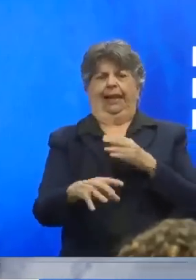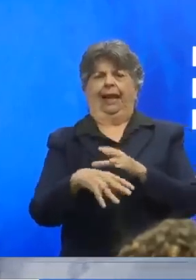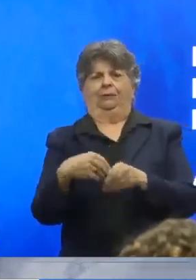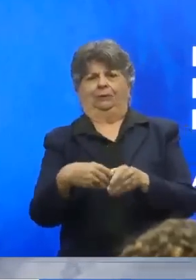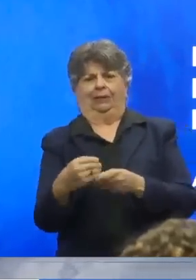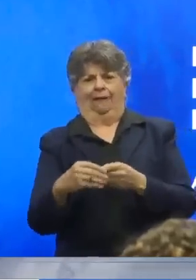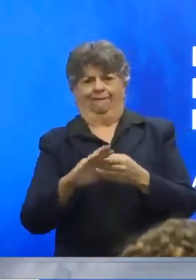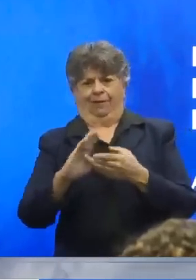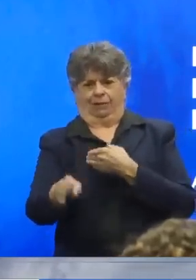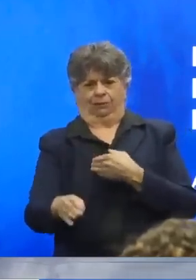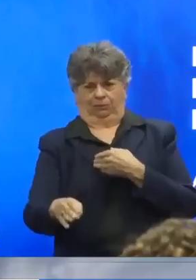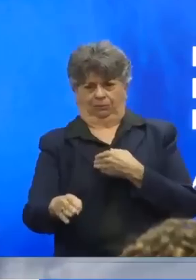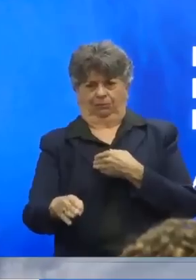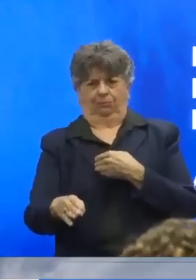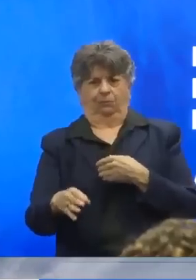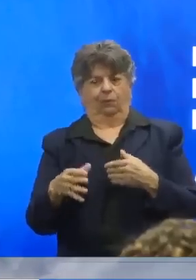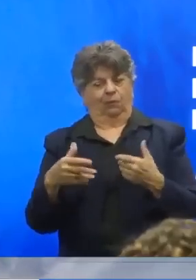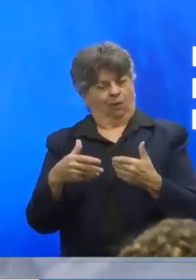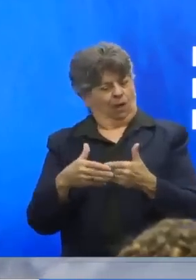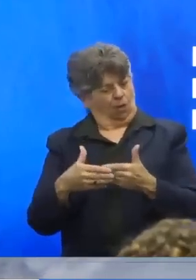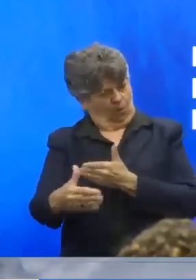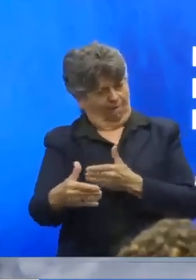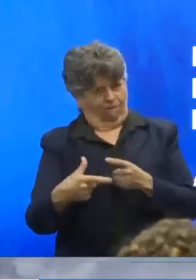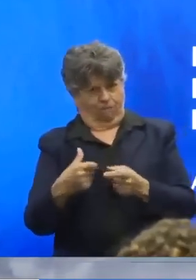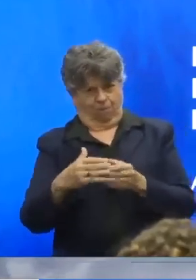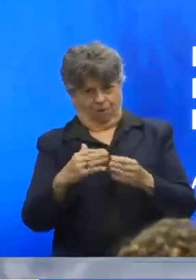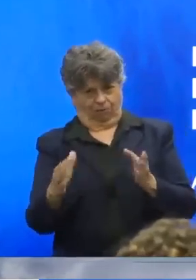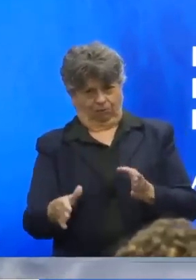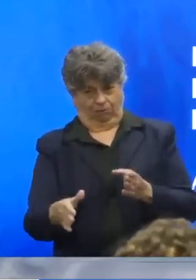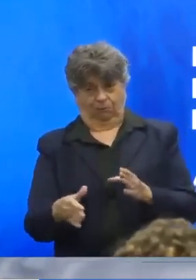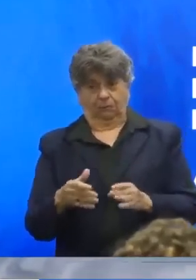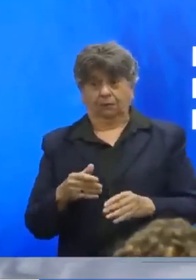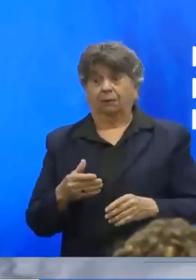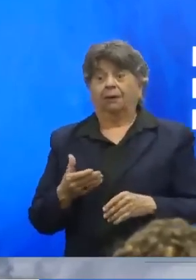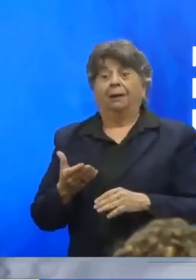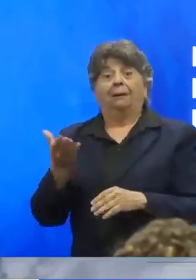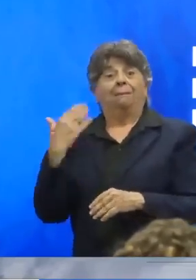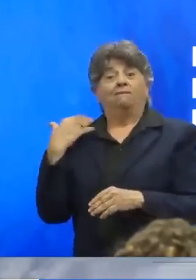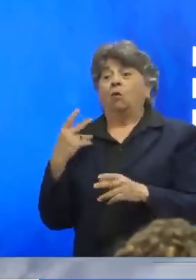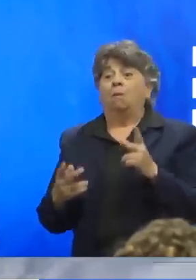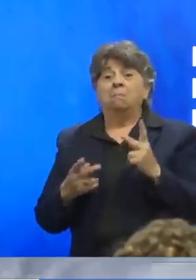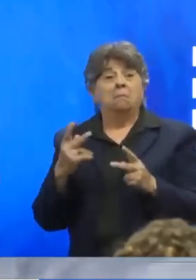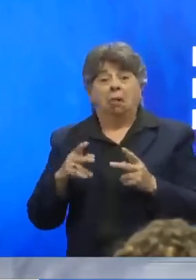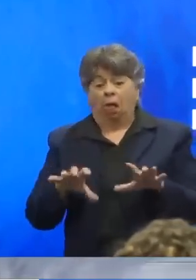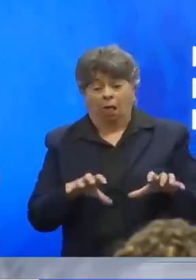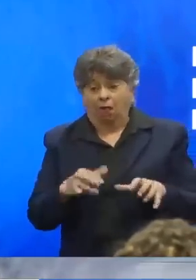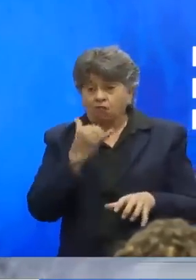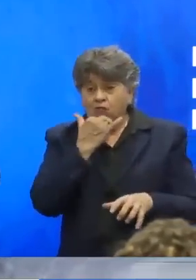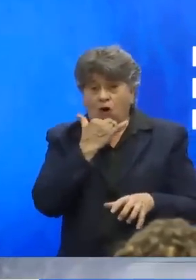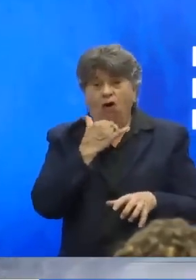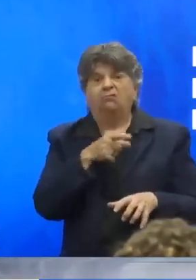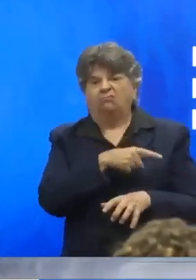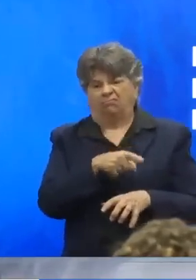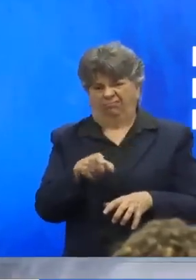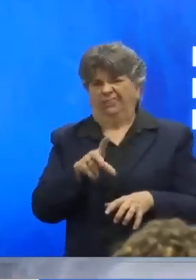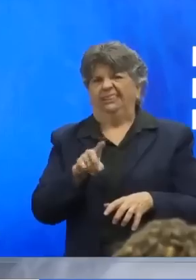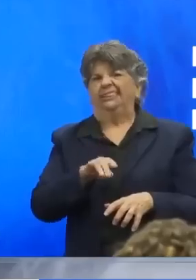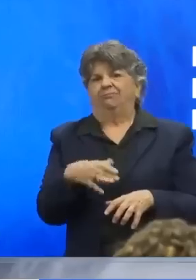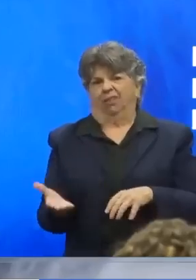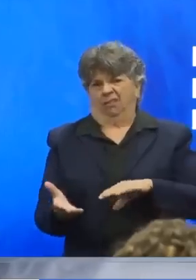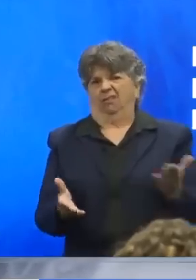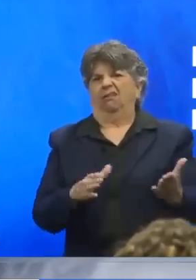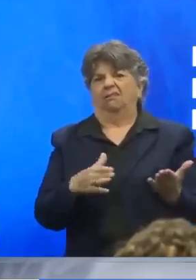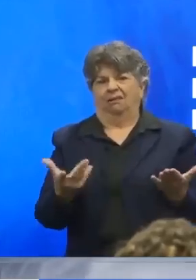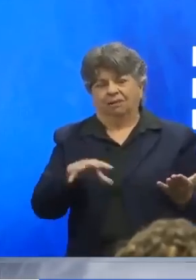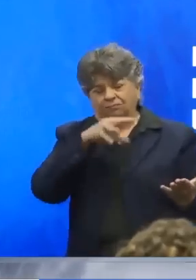past generator misuse, and that could be fatal when that happens, when that carbon monoxide starts circulating in your home